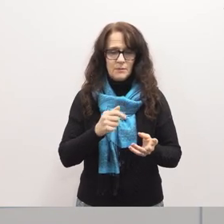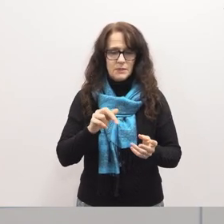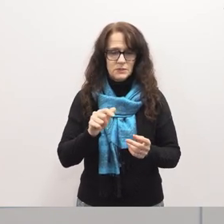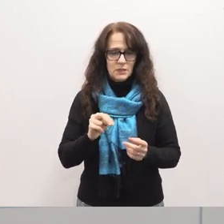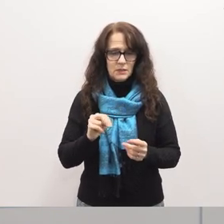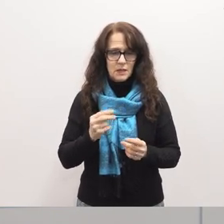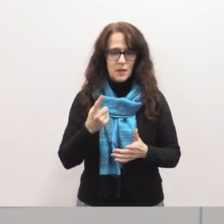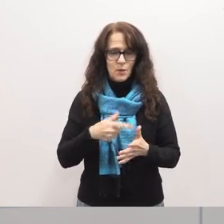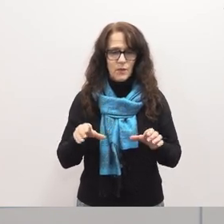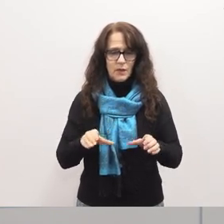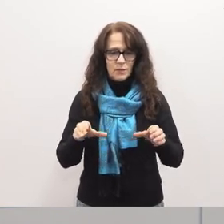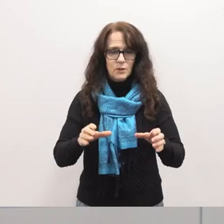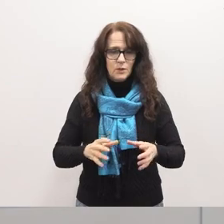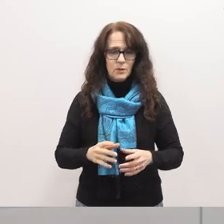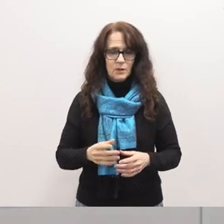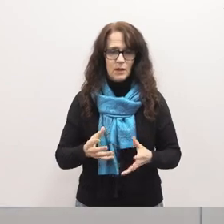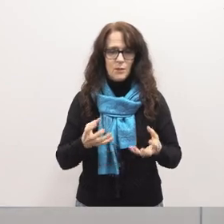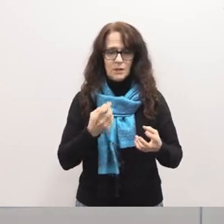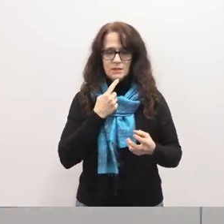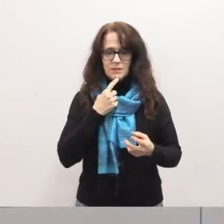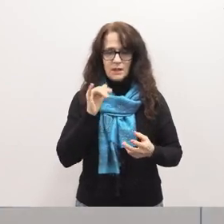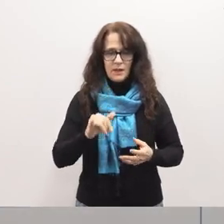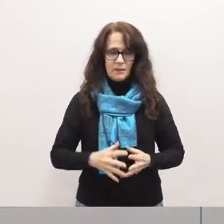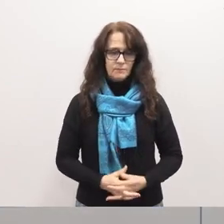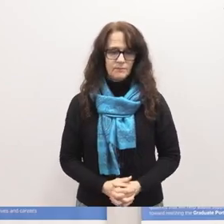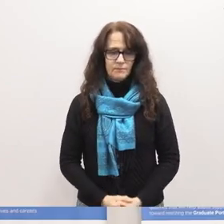they do. So just wanted to say that.